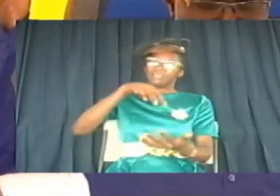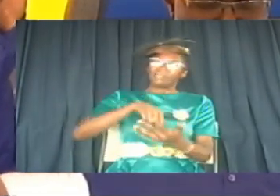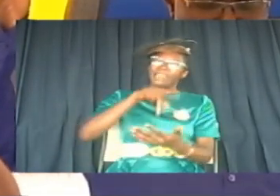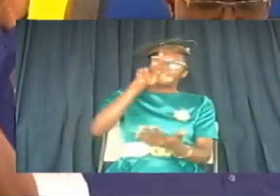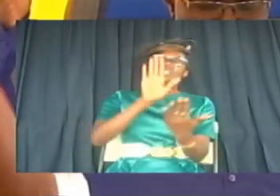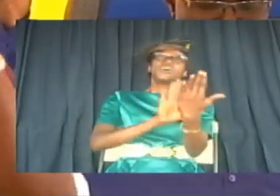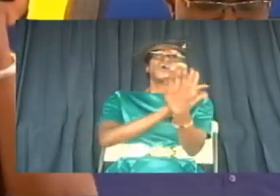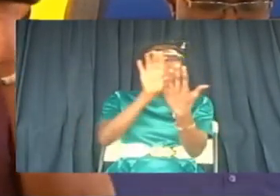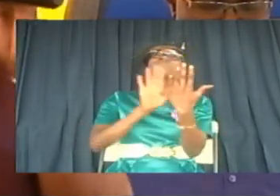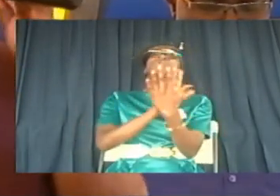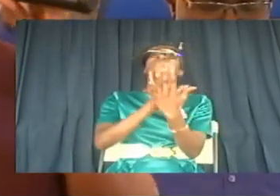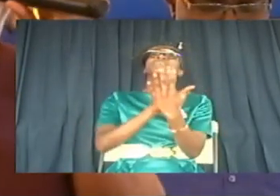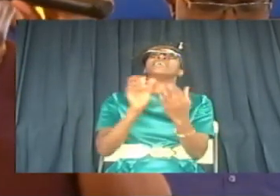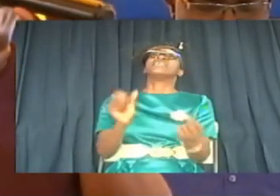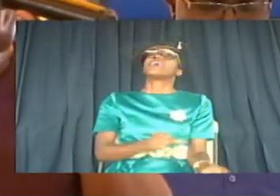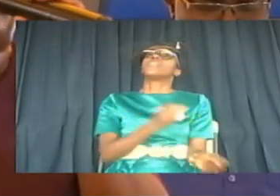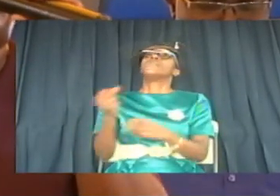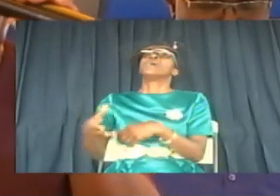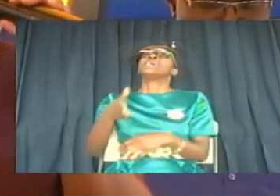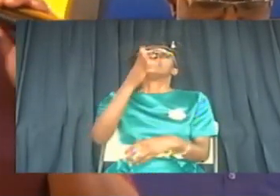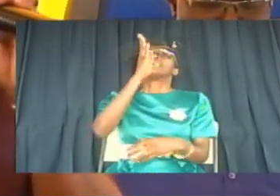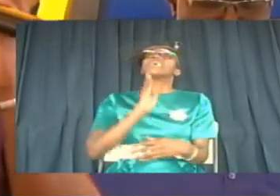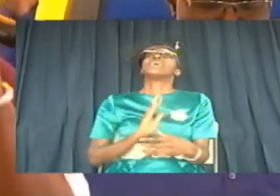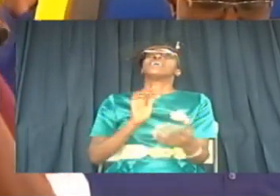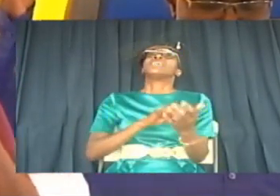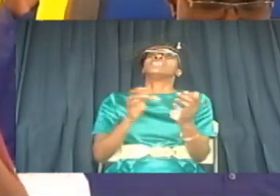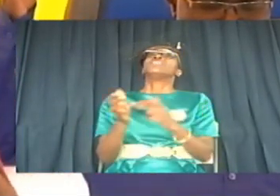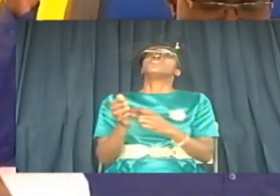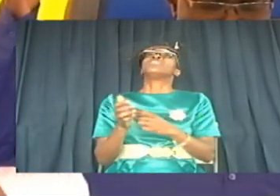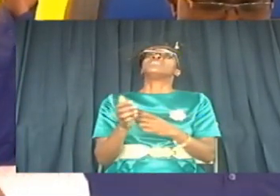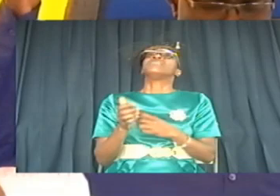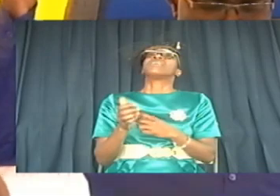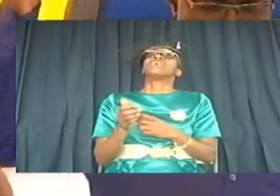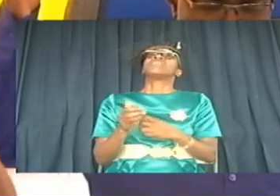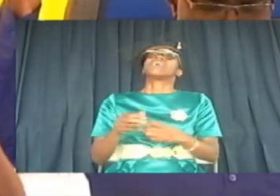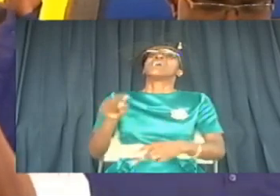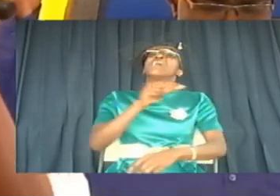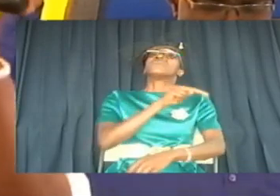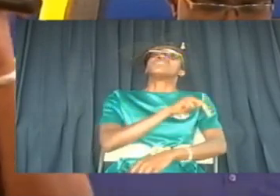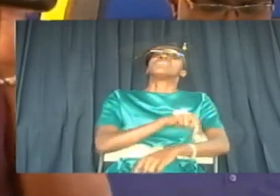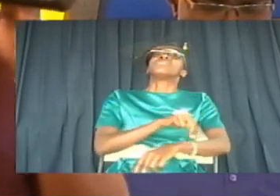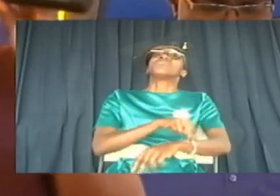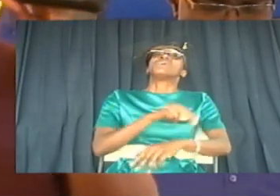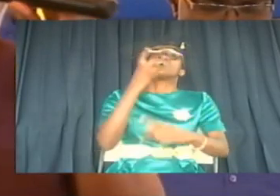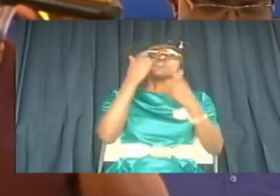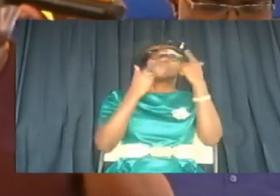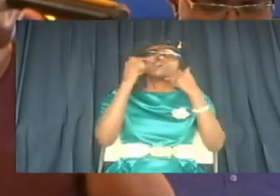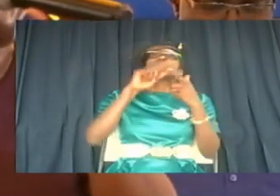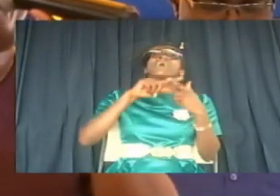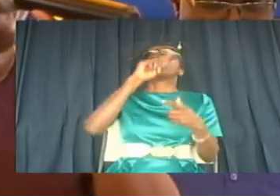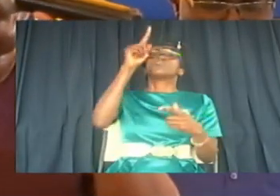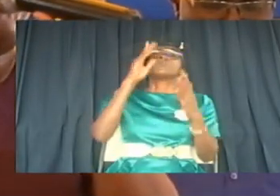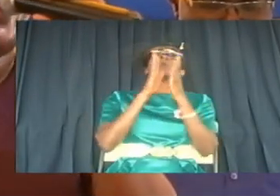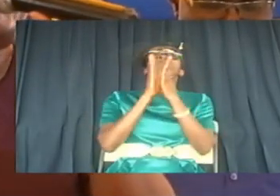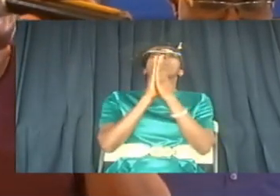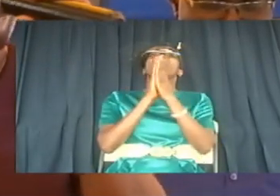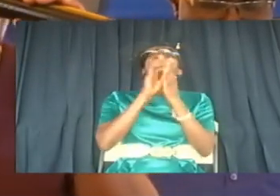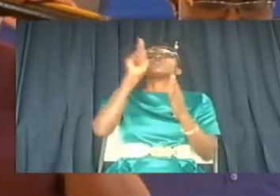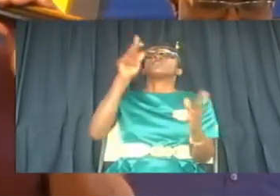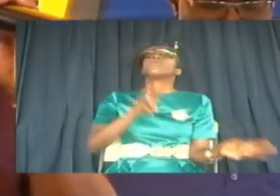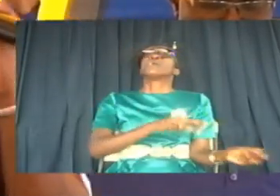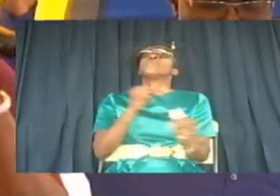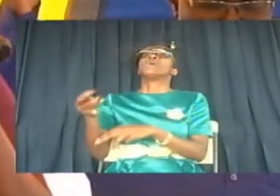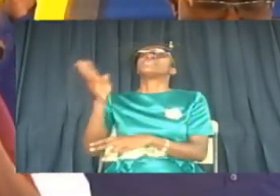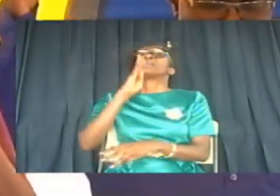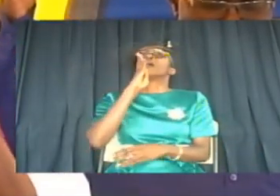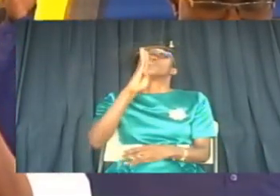presence. Almighty God, Jesus of Nazareth, we cry unto you and we ask of you, Almighty, to be